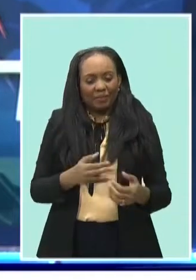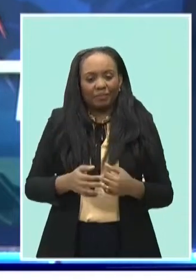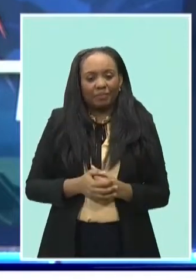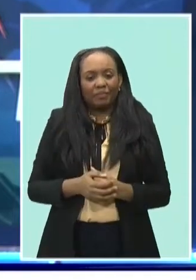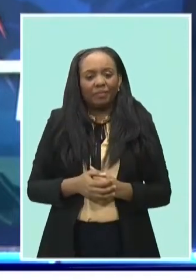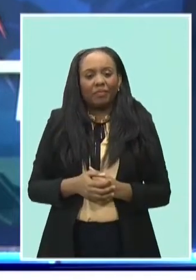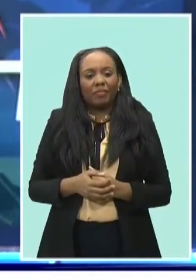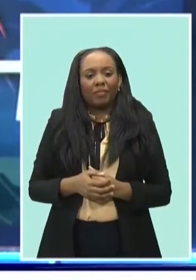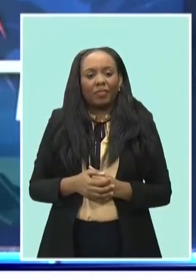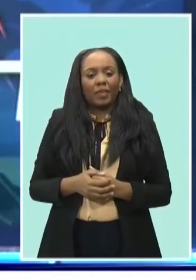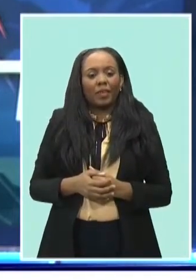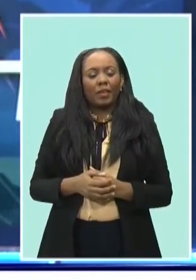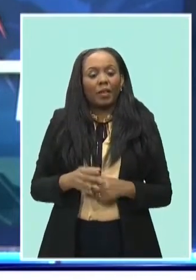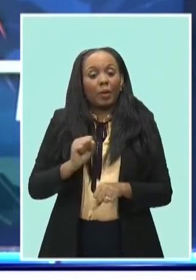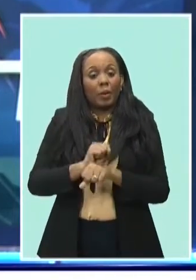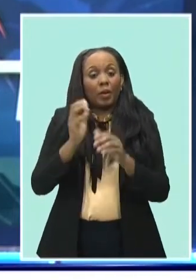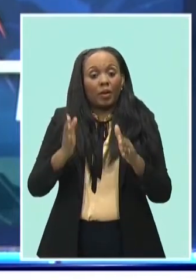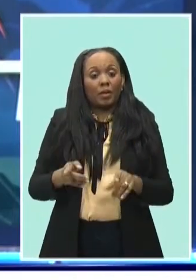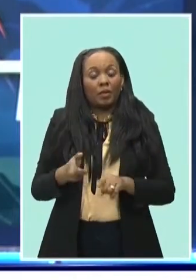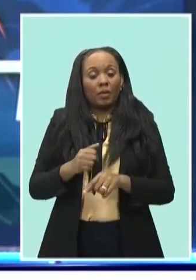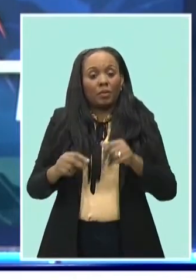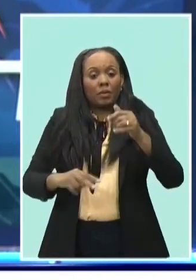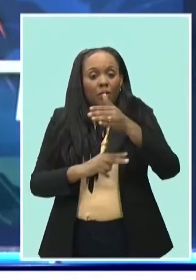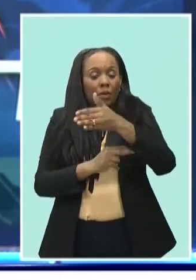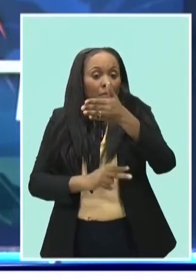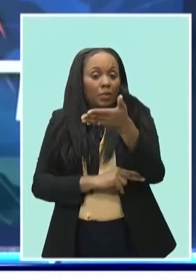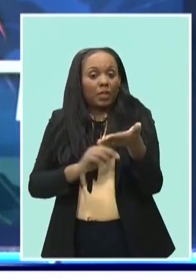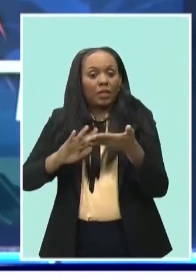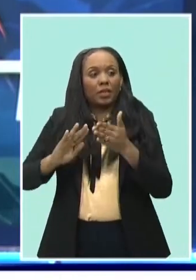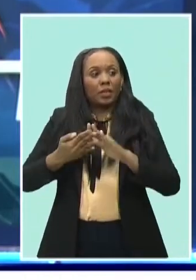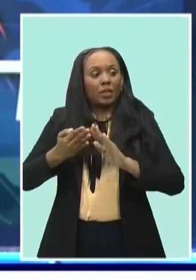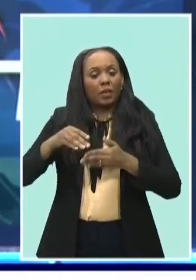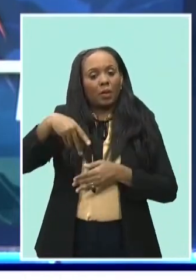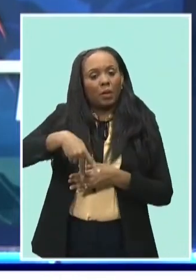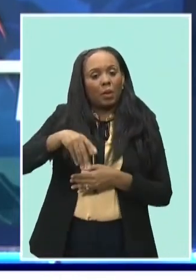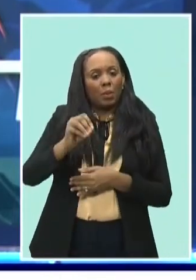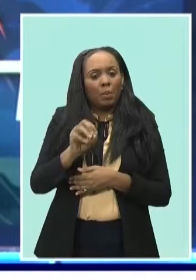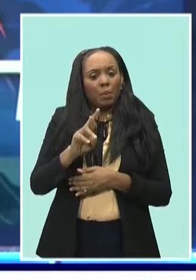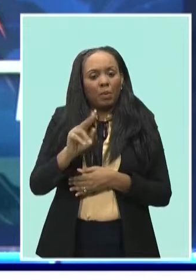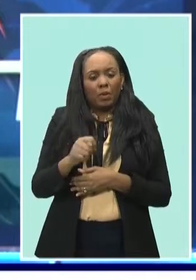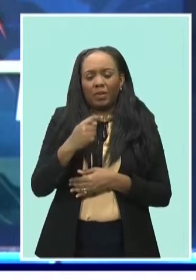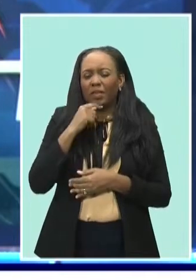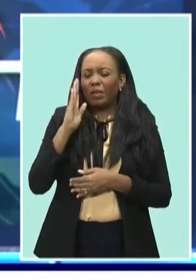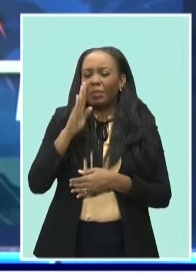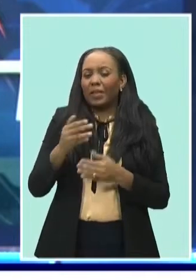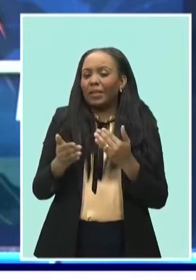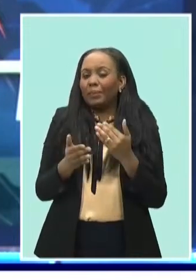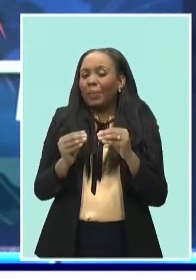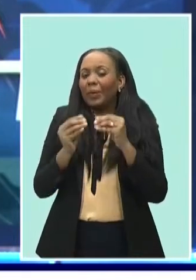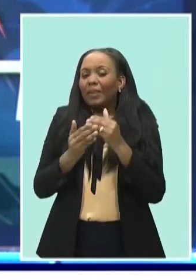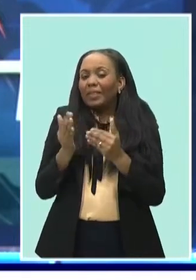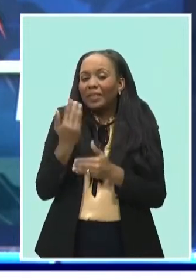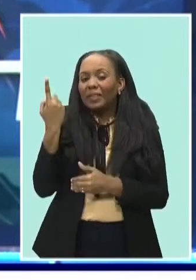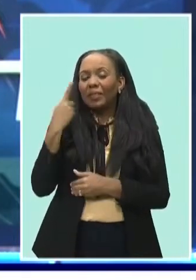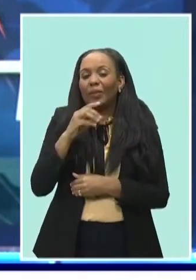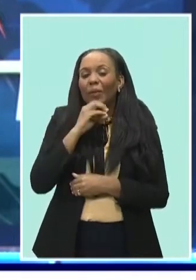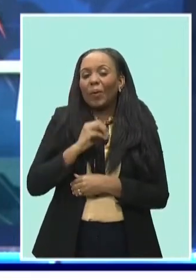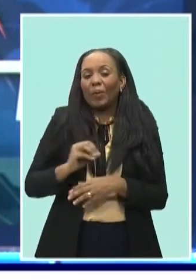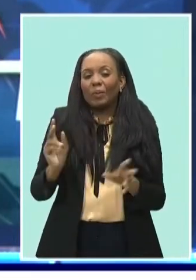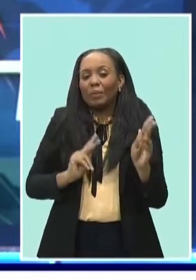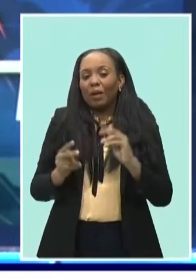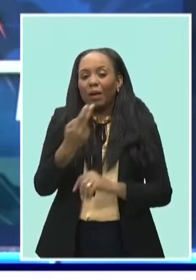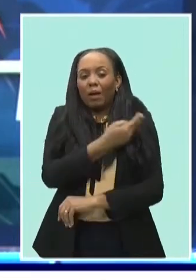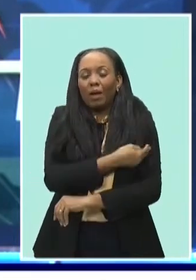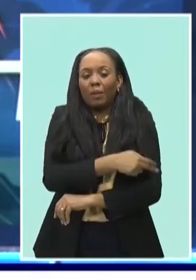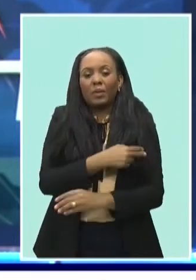charitable act by workers at the Bridgetown port means it will be easier for the geriatric hospital to provide quality care